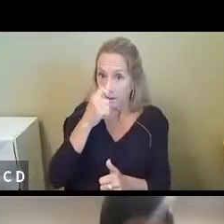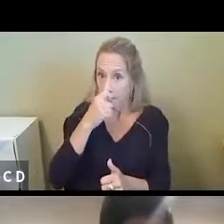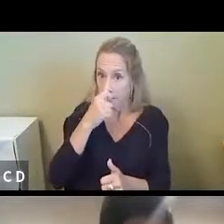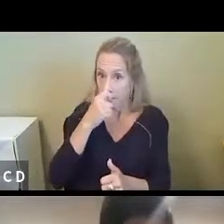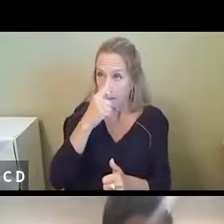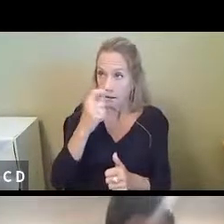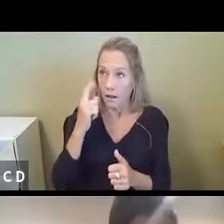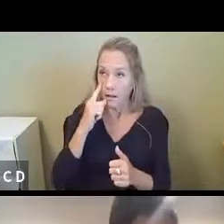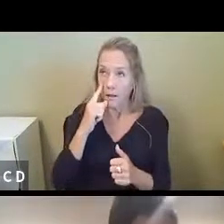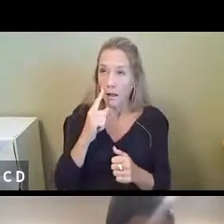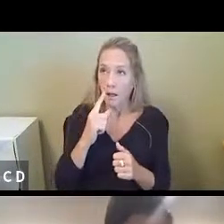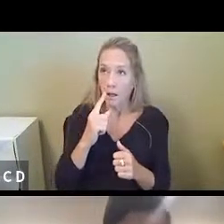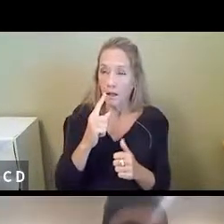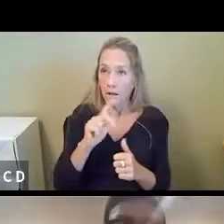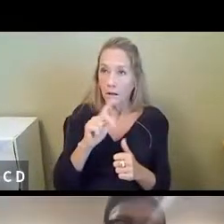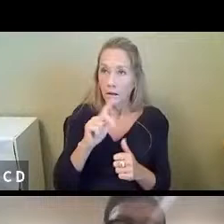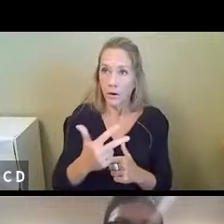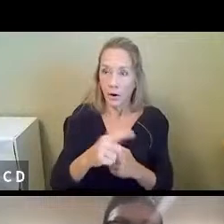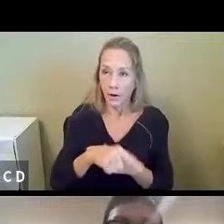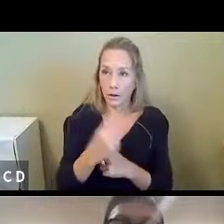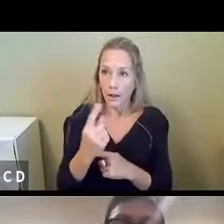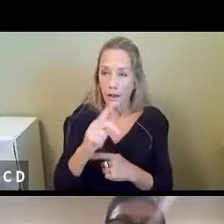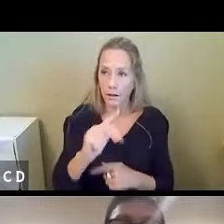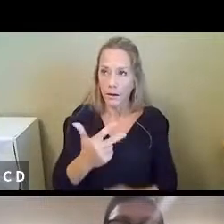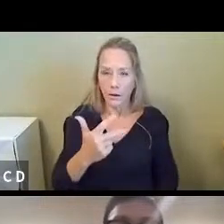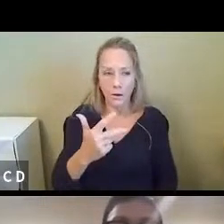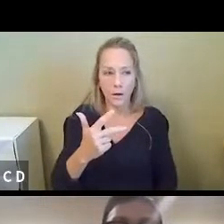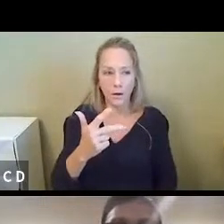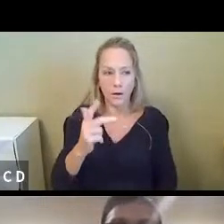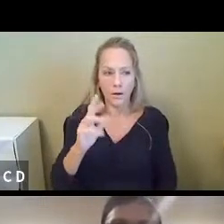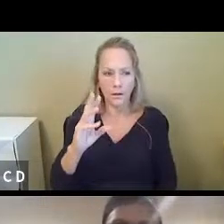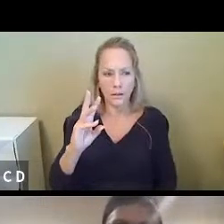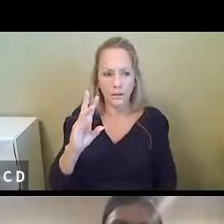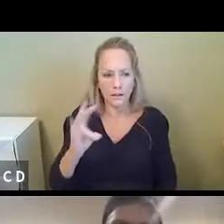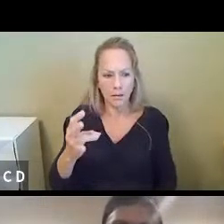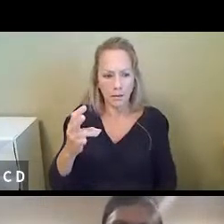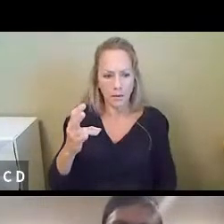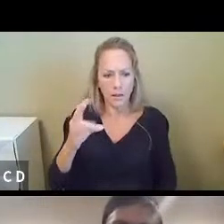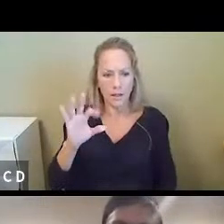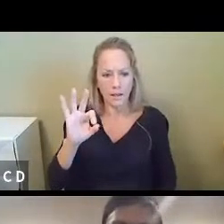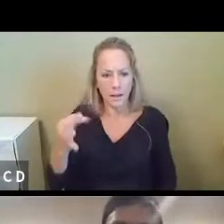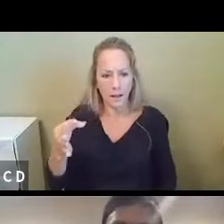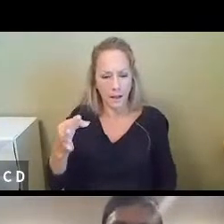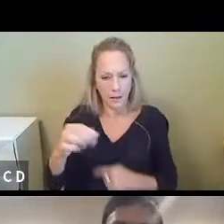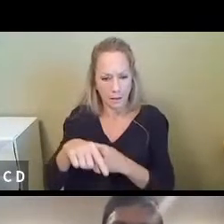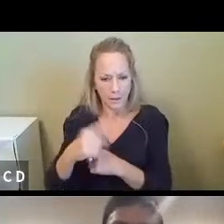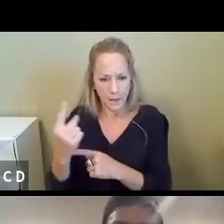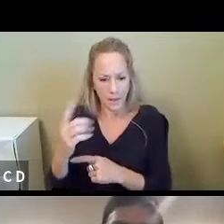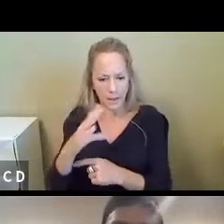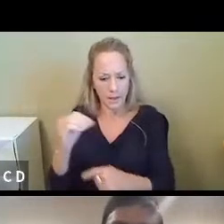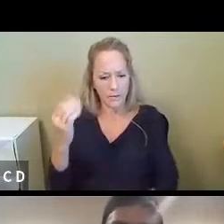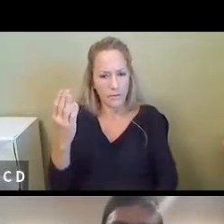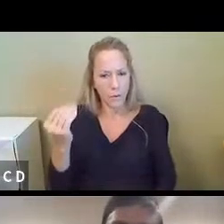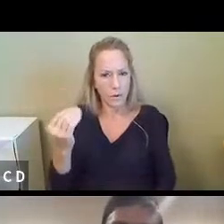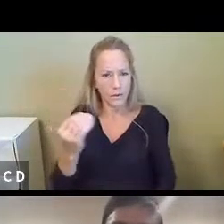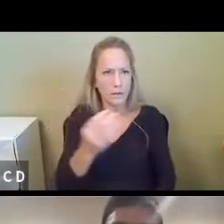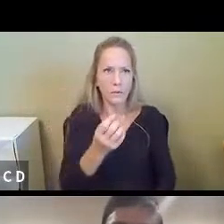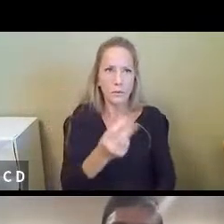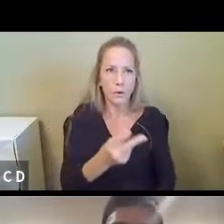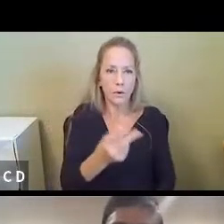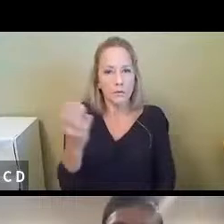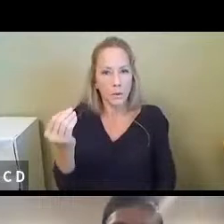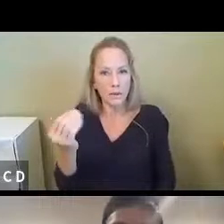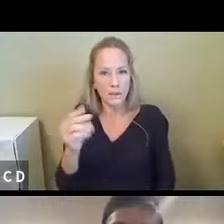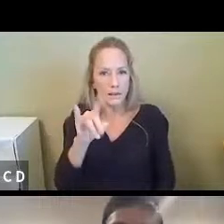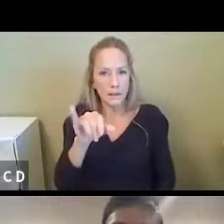I believe it's 3, 5, 7, 9, and 14, maybe 12 and 14.